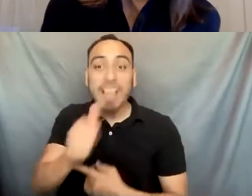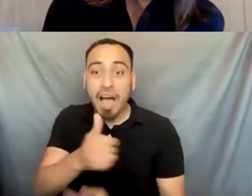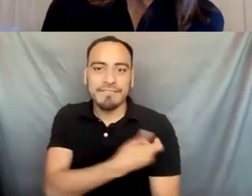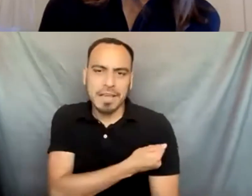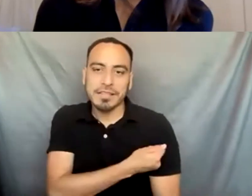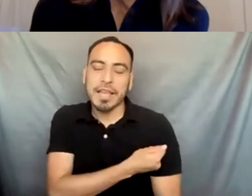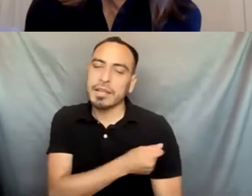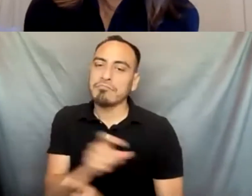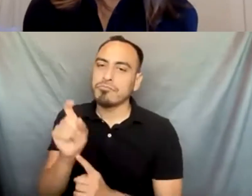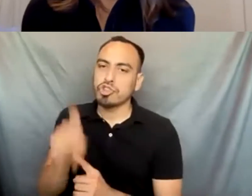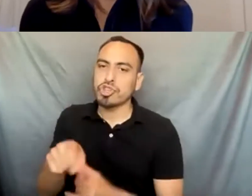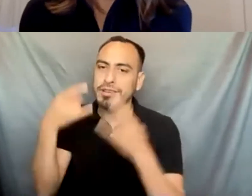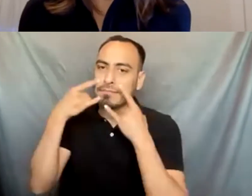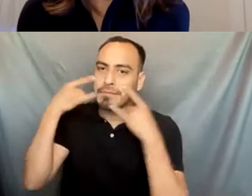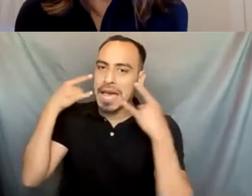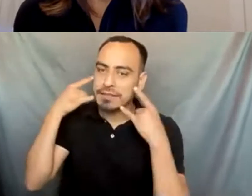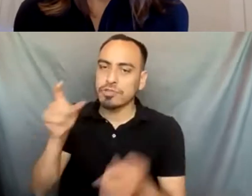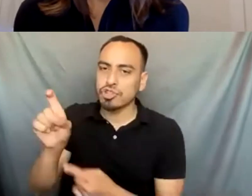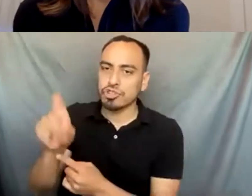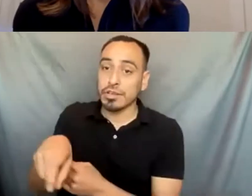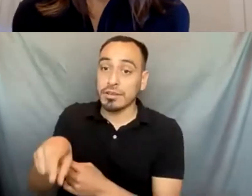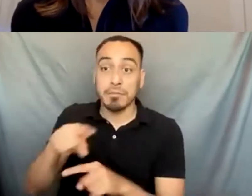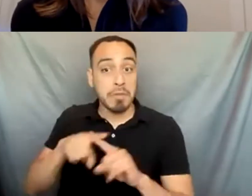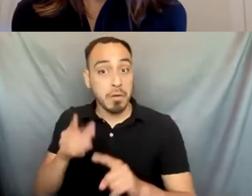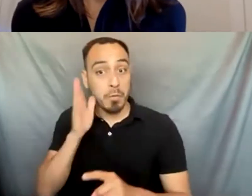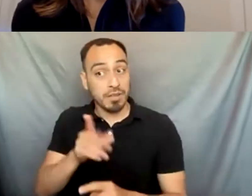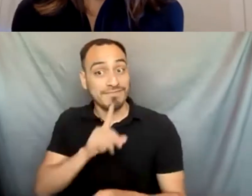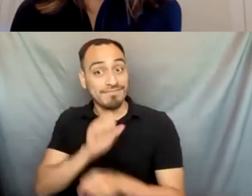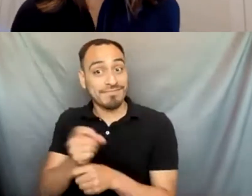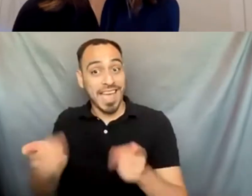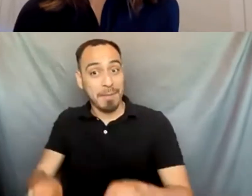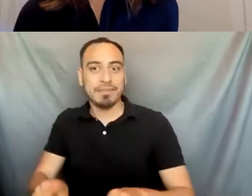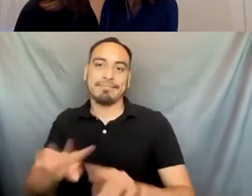But I don't know whether that's going to truly be the case.